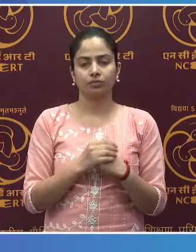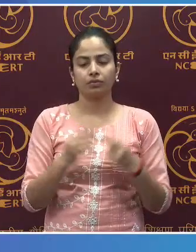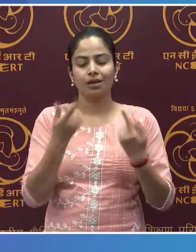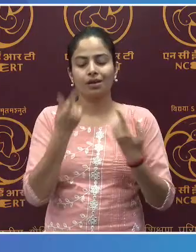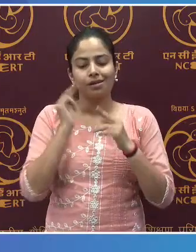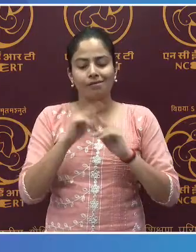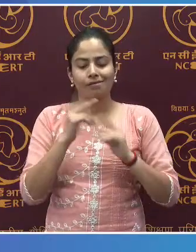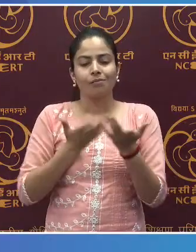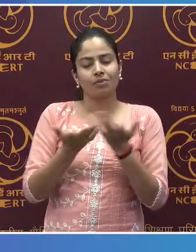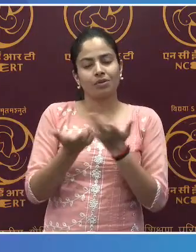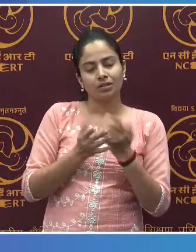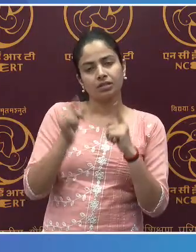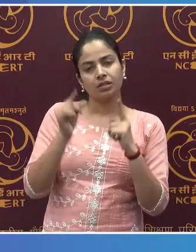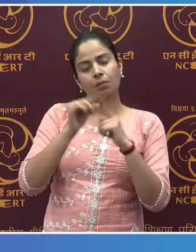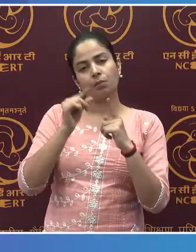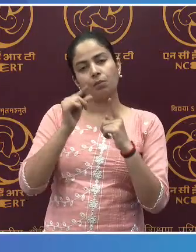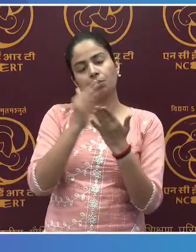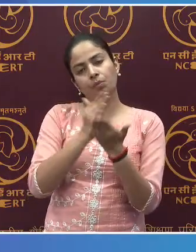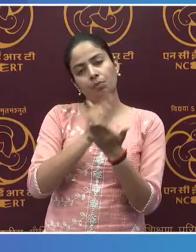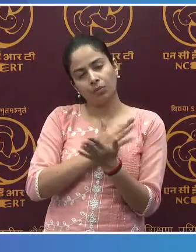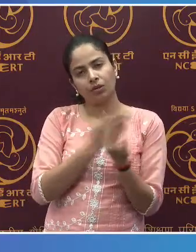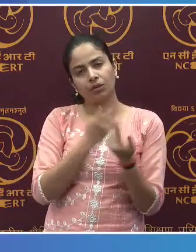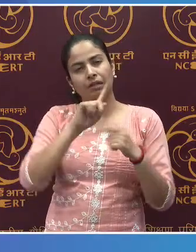India, then we have to go back as around